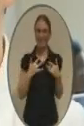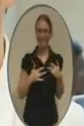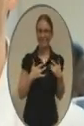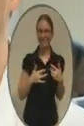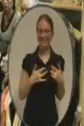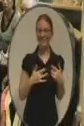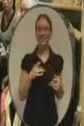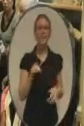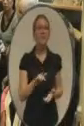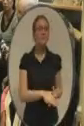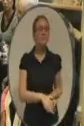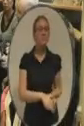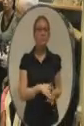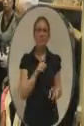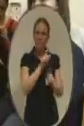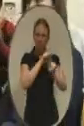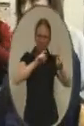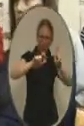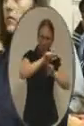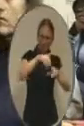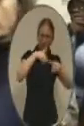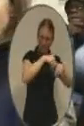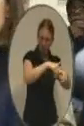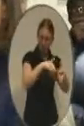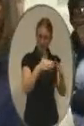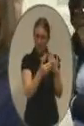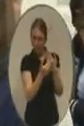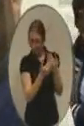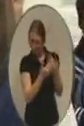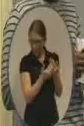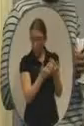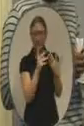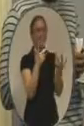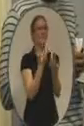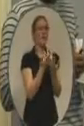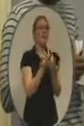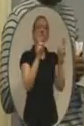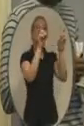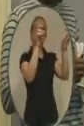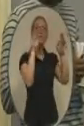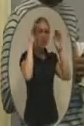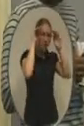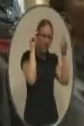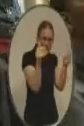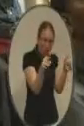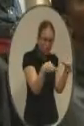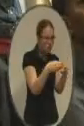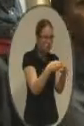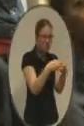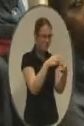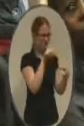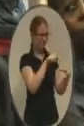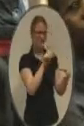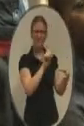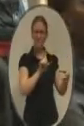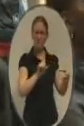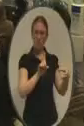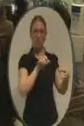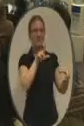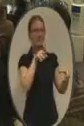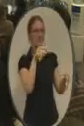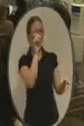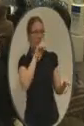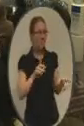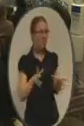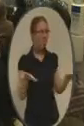vouchers as incentives. Another way you can get involved with the community is to take part in focus groups. Focus groups are